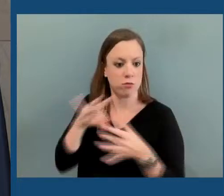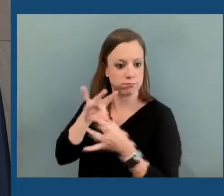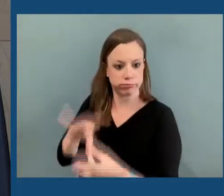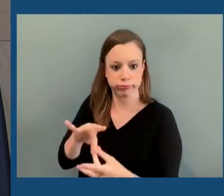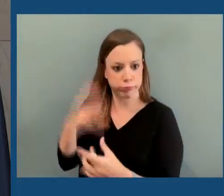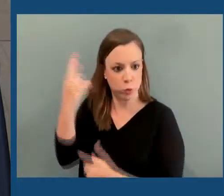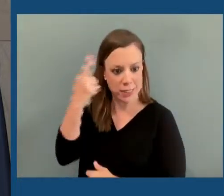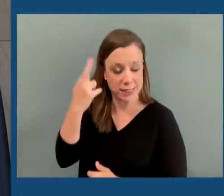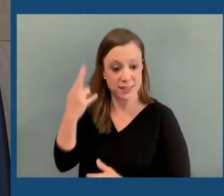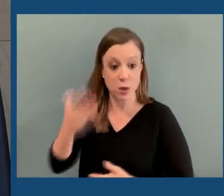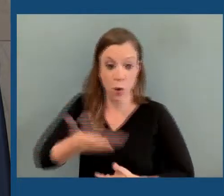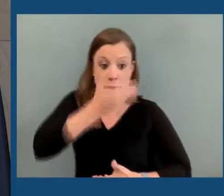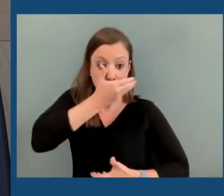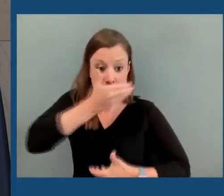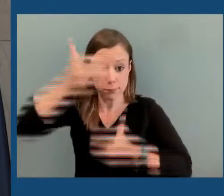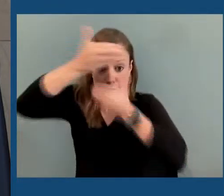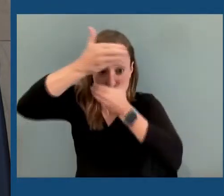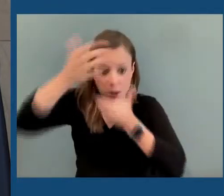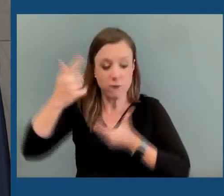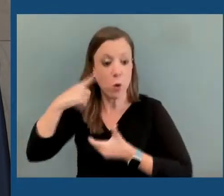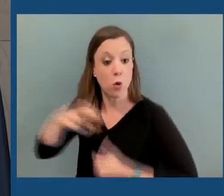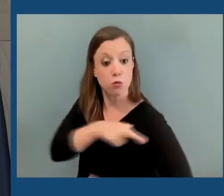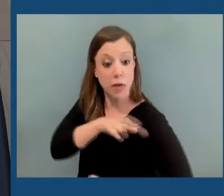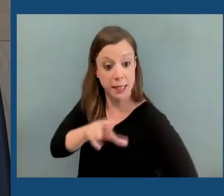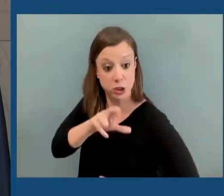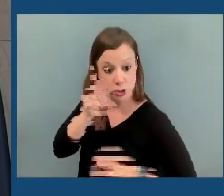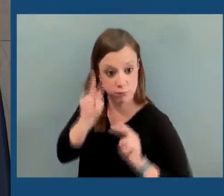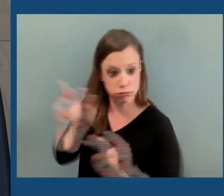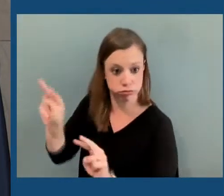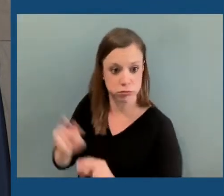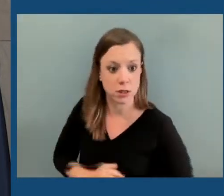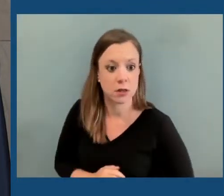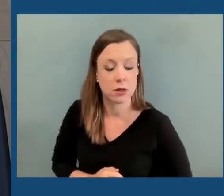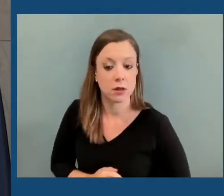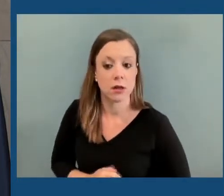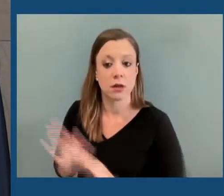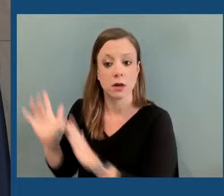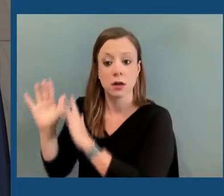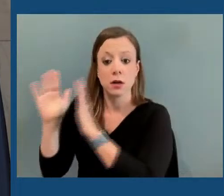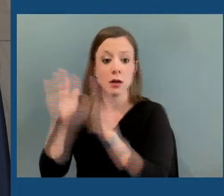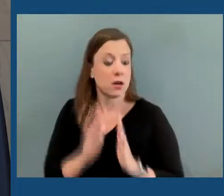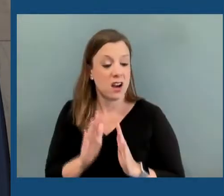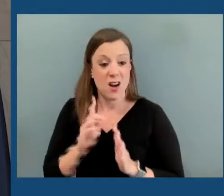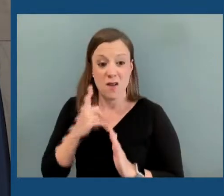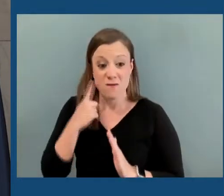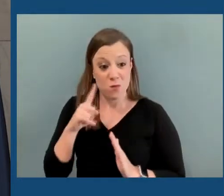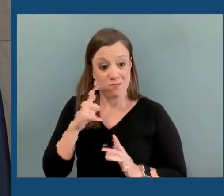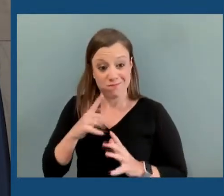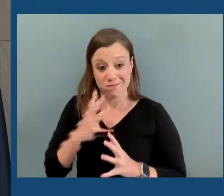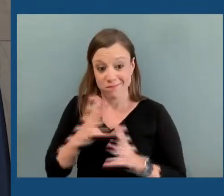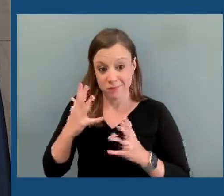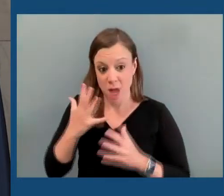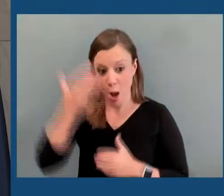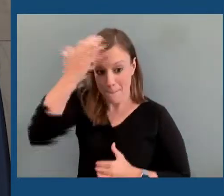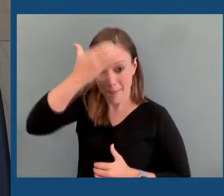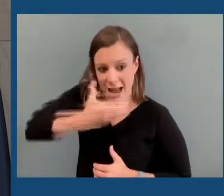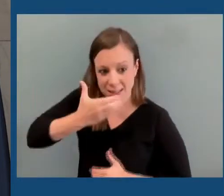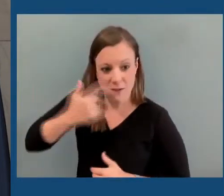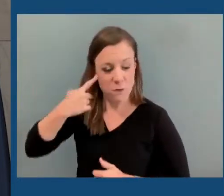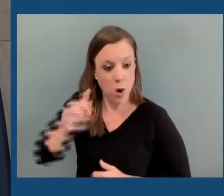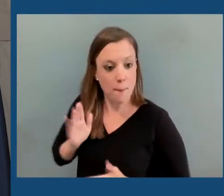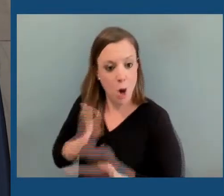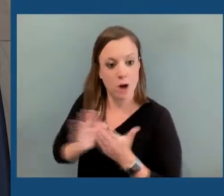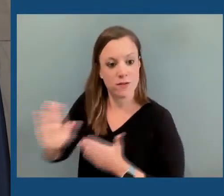face coverings for religious observances. People who are wearing masks as part of cultural